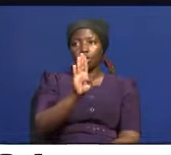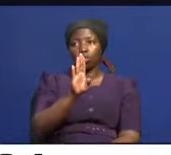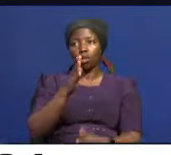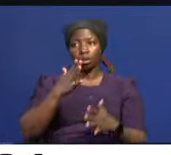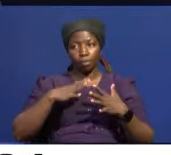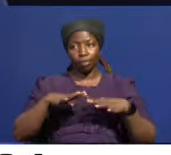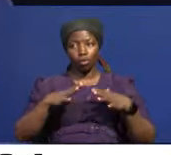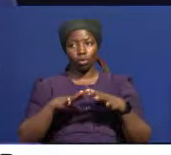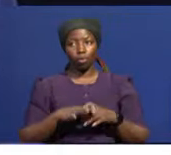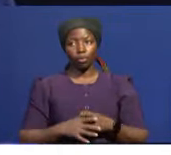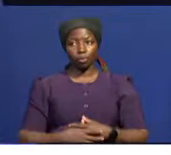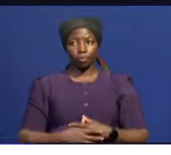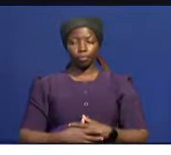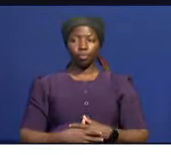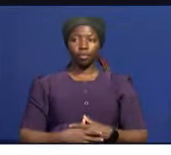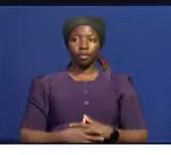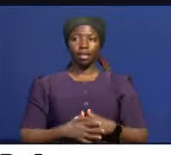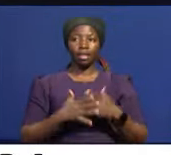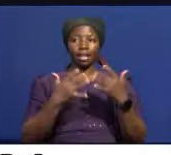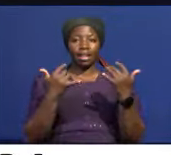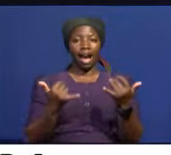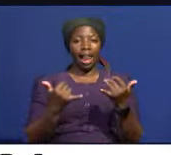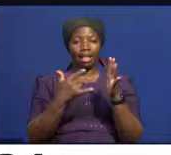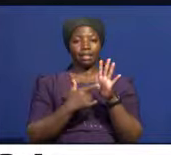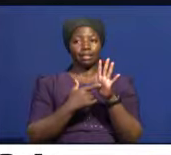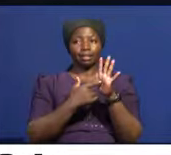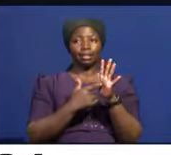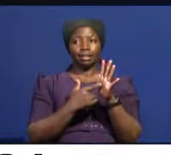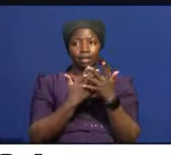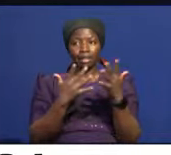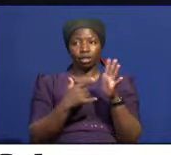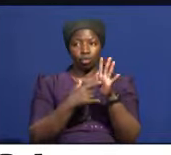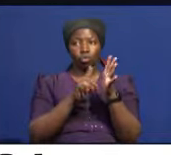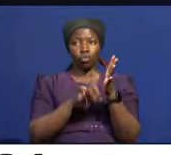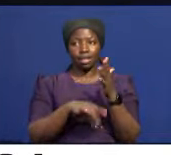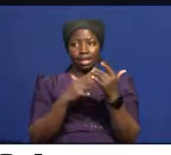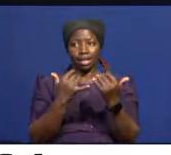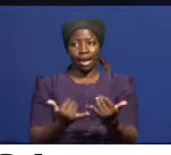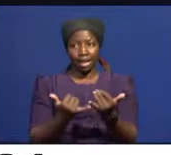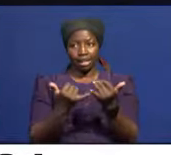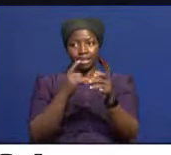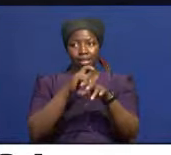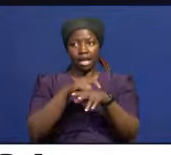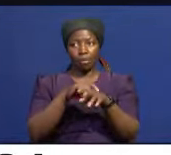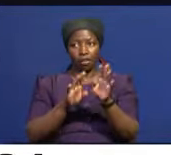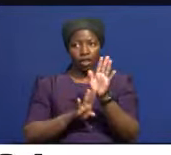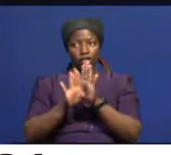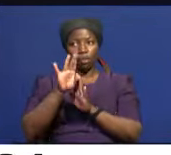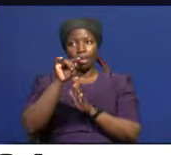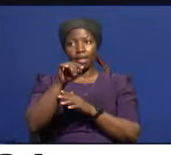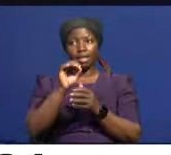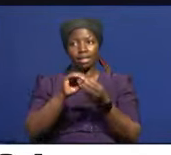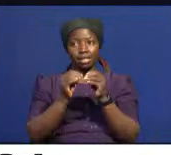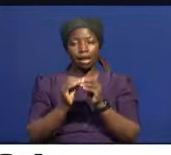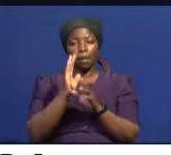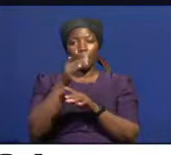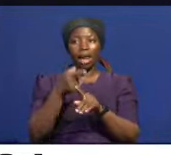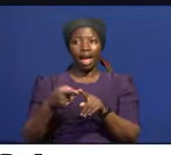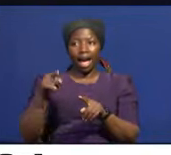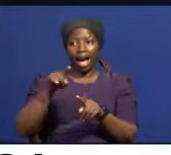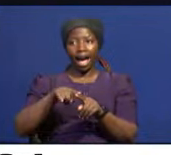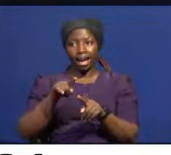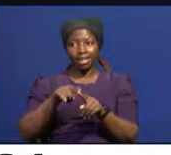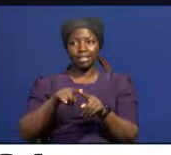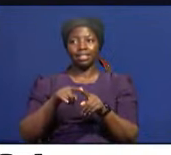people. Current projections indicate that at the current pace of development, this number will increase by